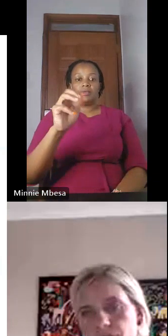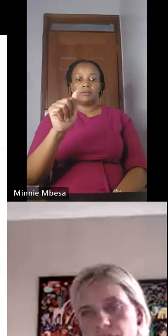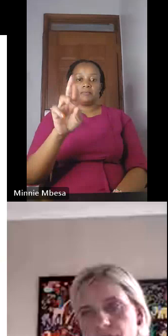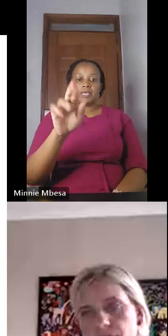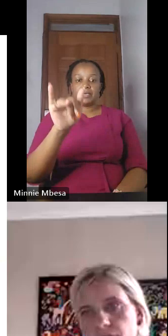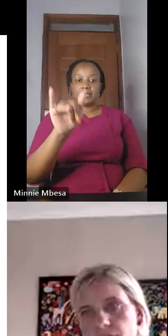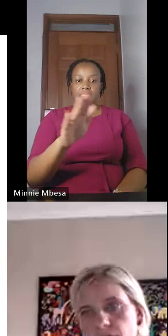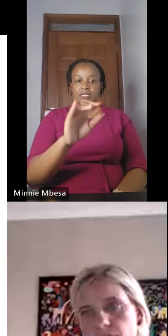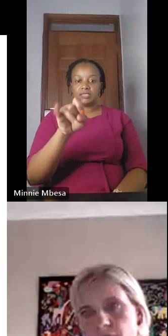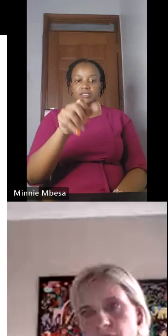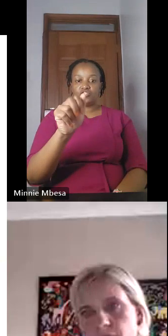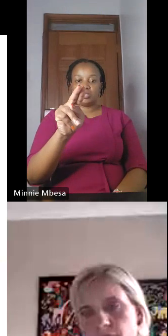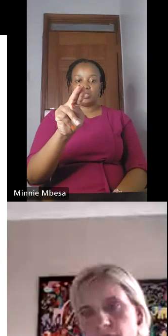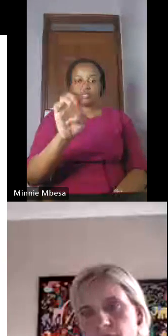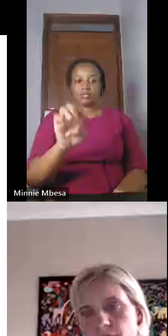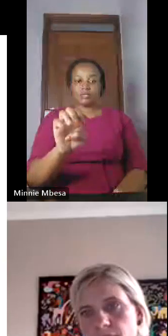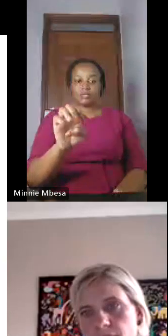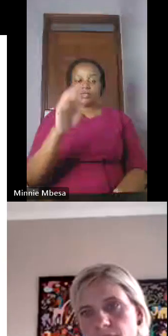Good